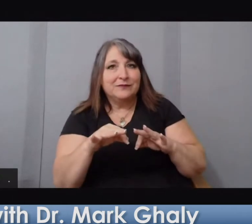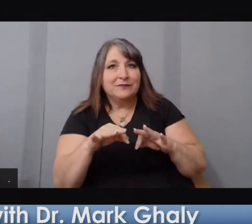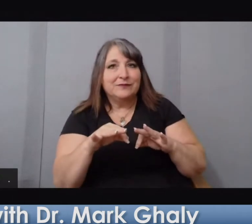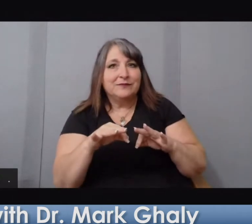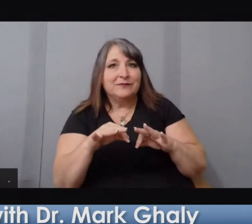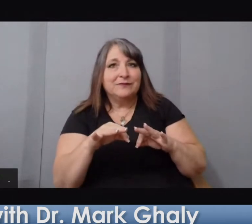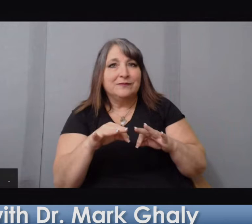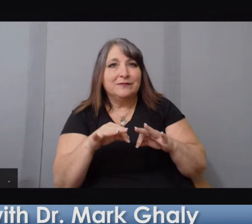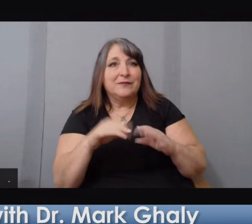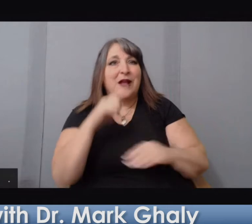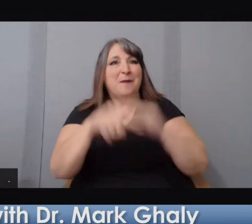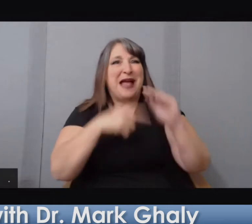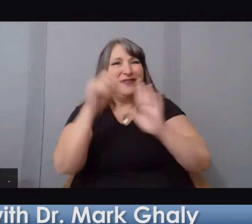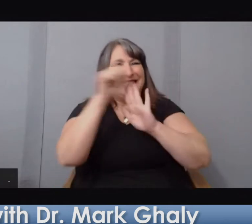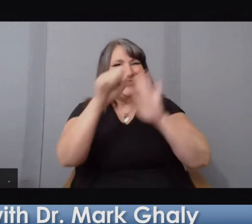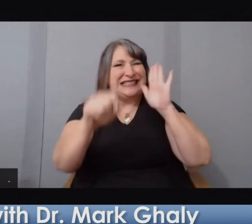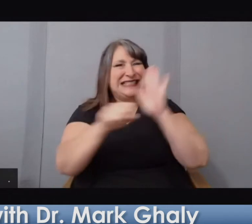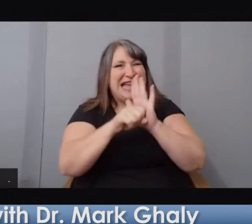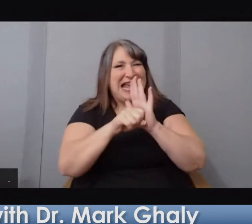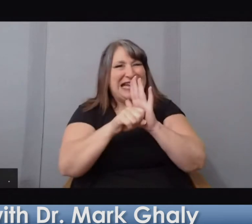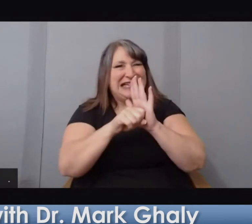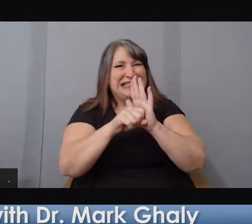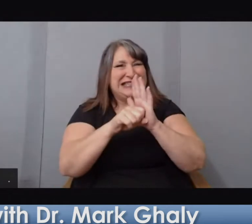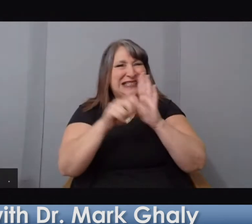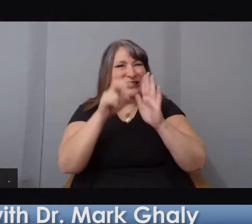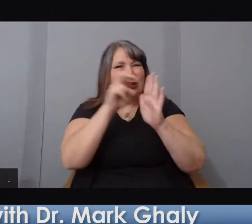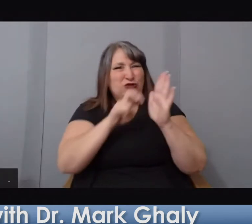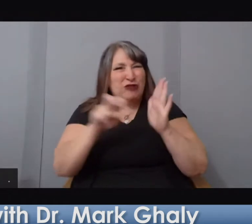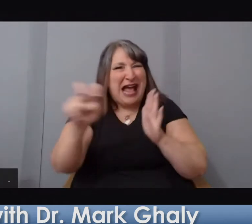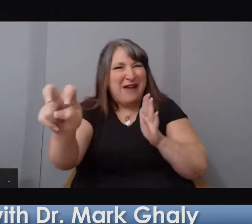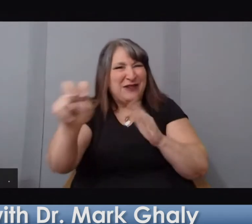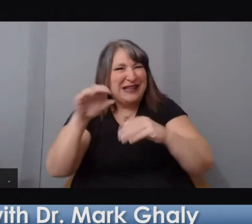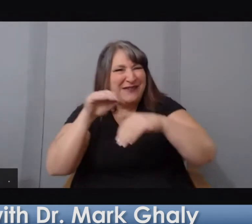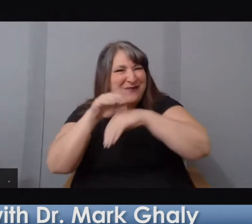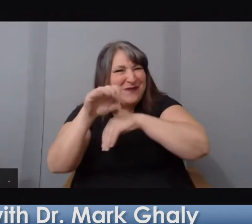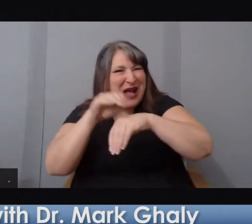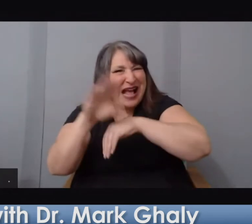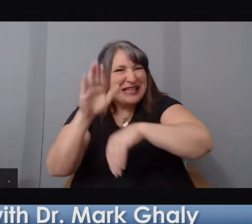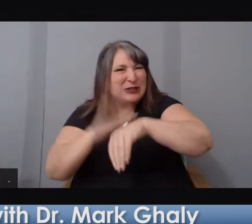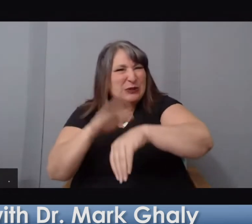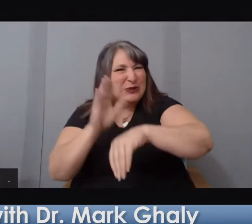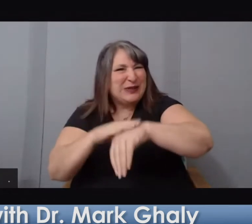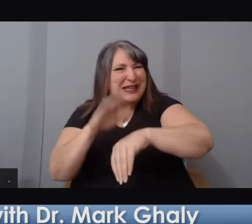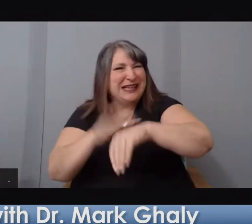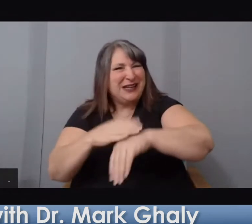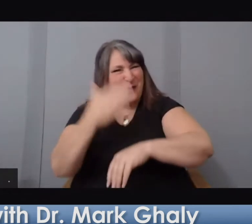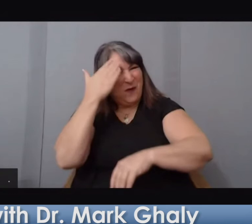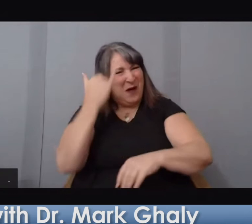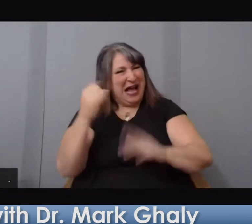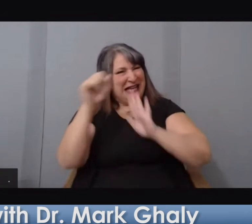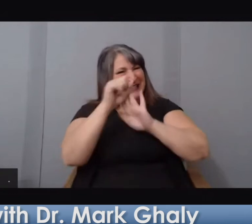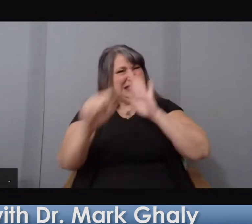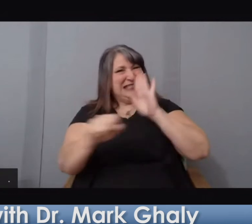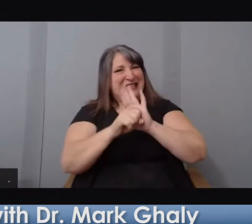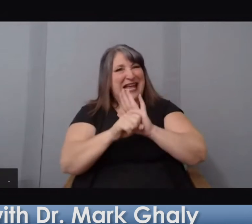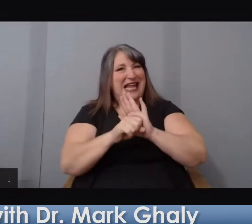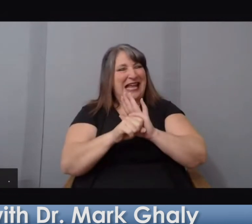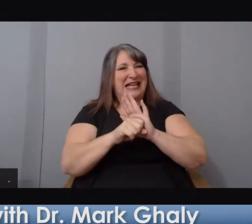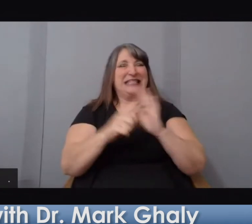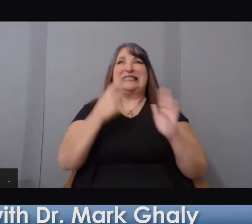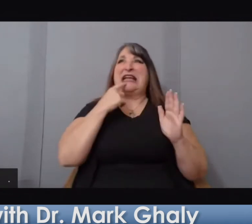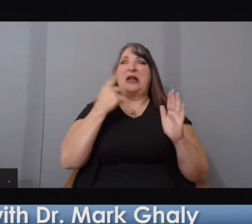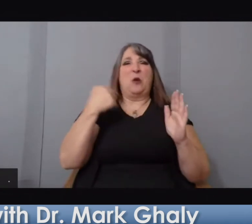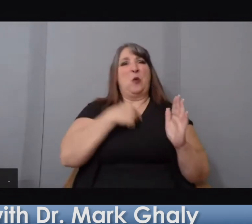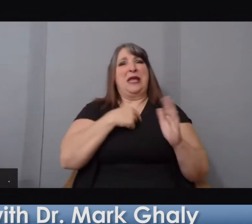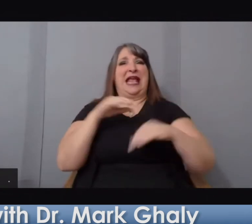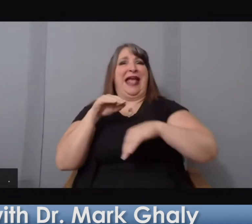the statewide travel advisory, why the state chose to make it just an ask and